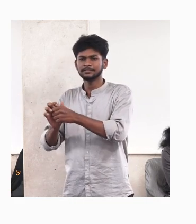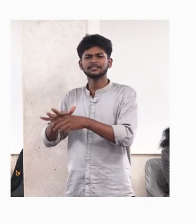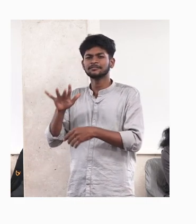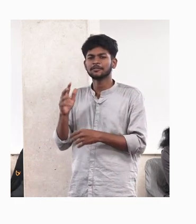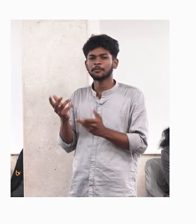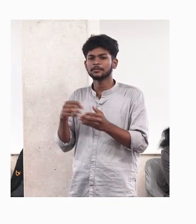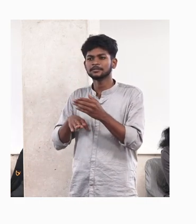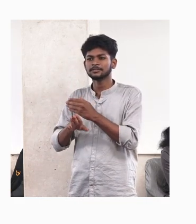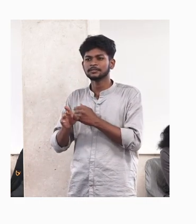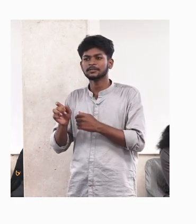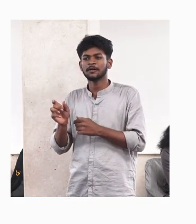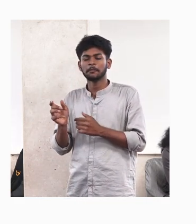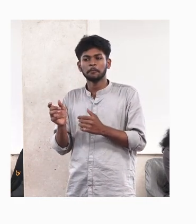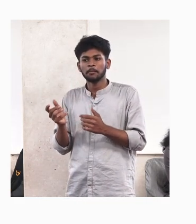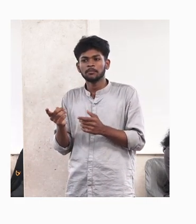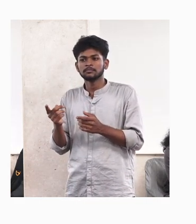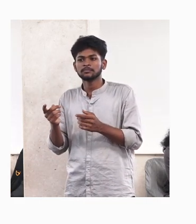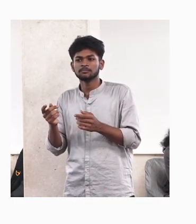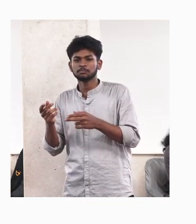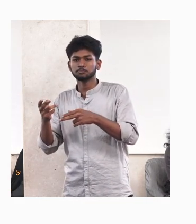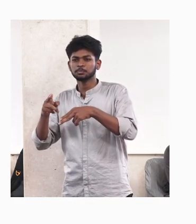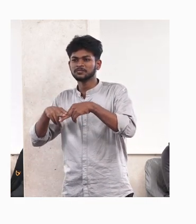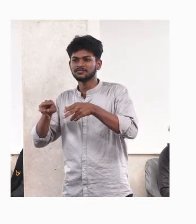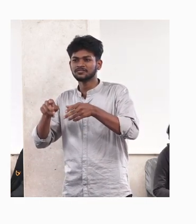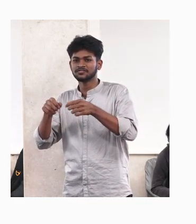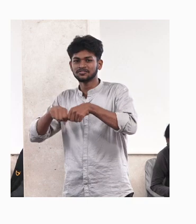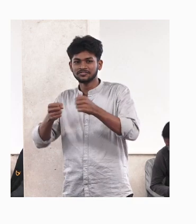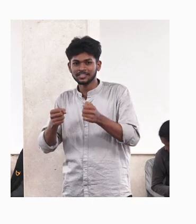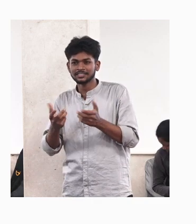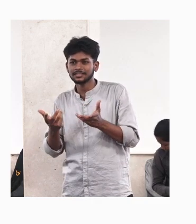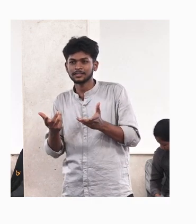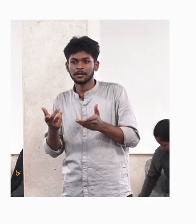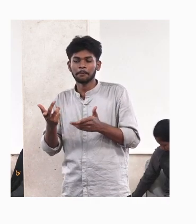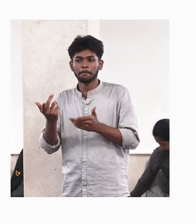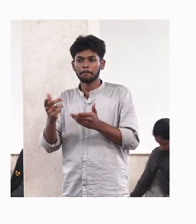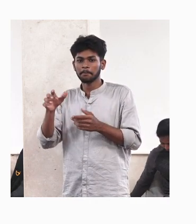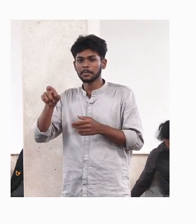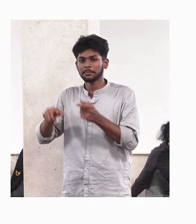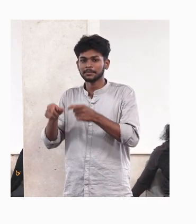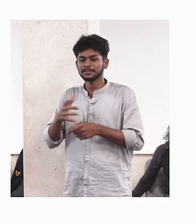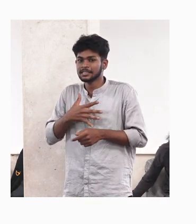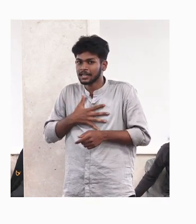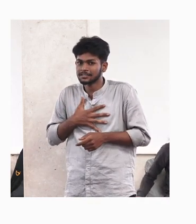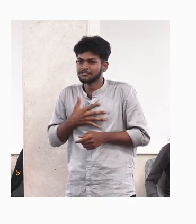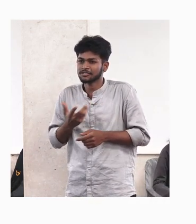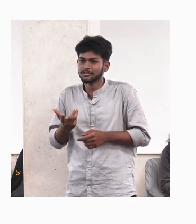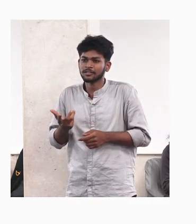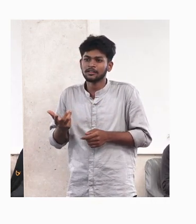their doubts, their fragility, their preoccupation concerning, and